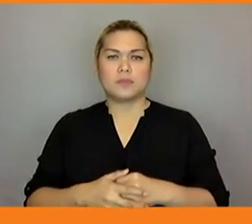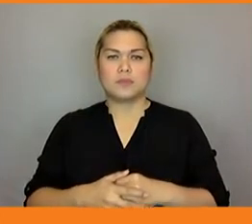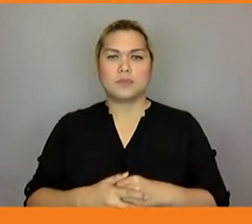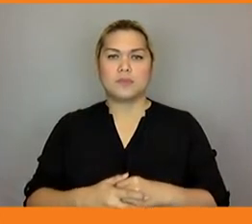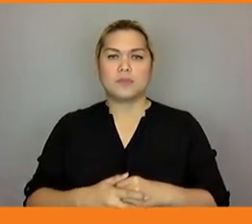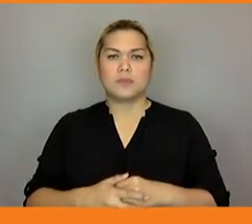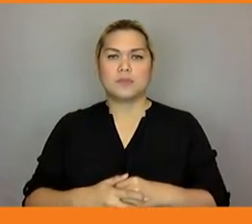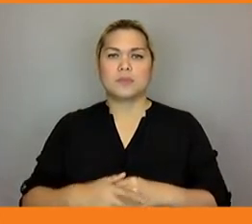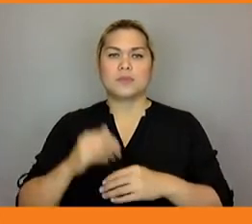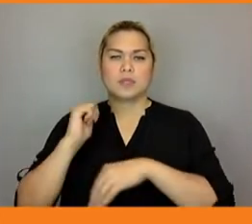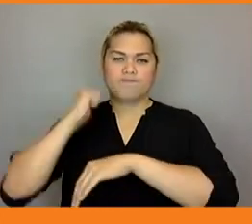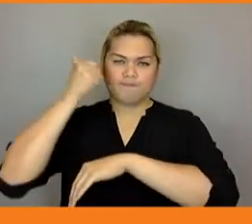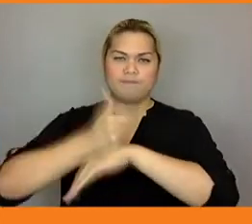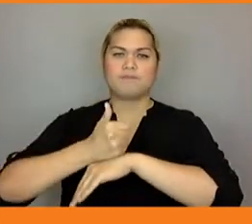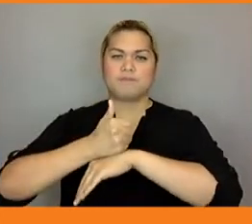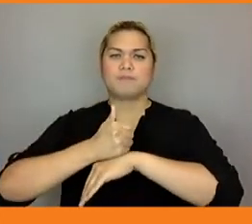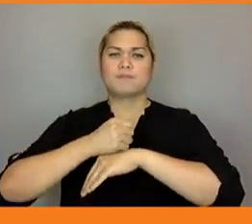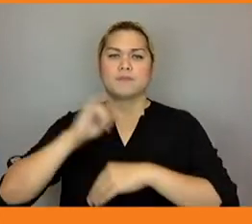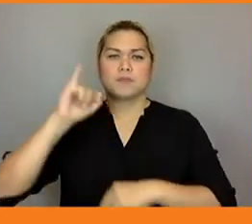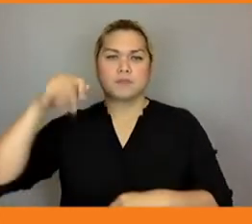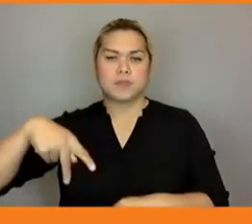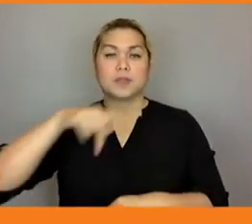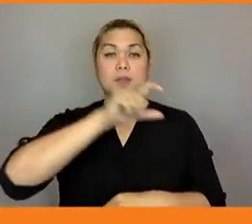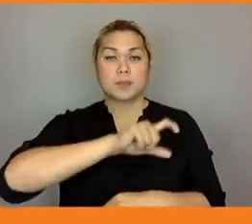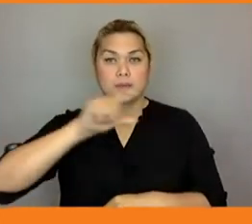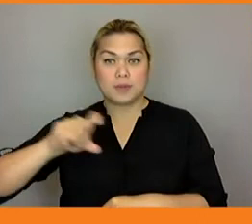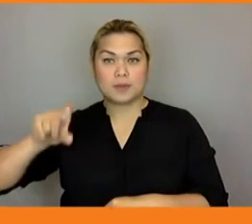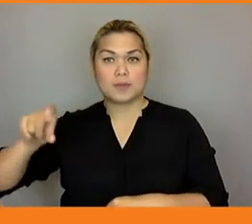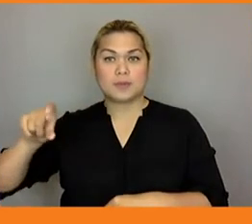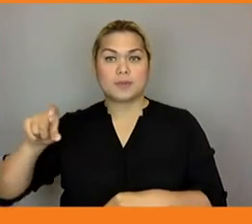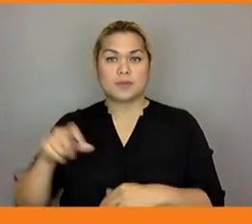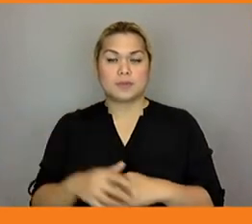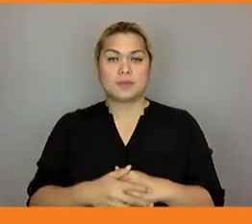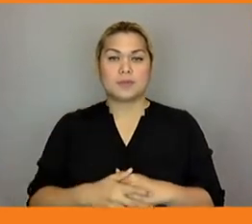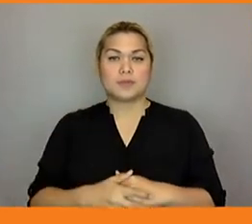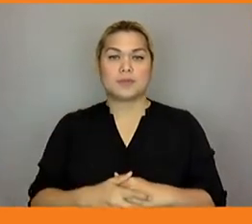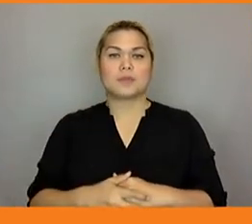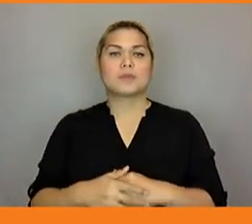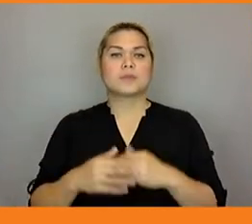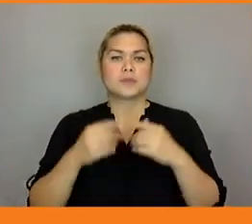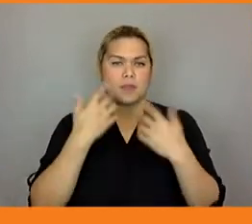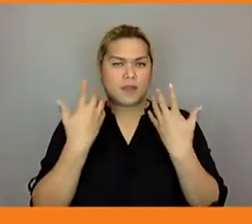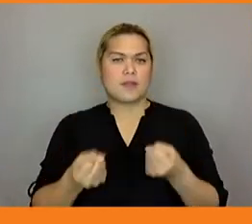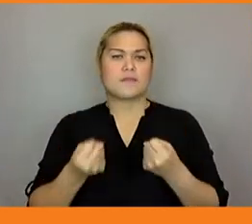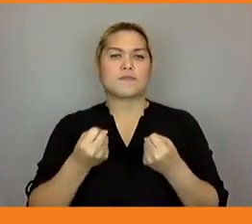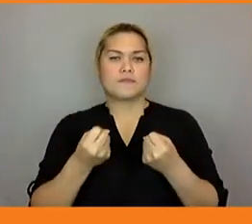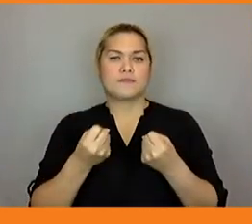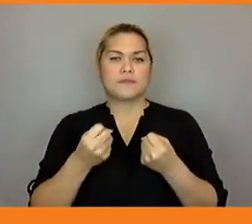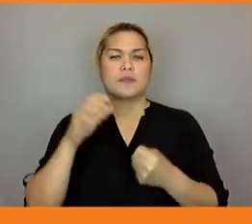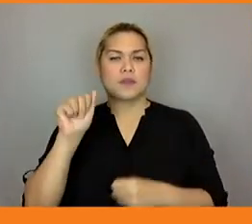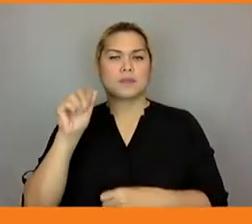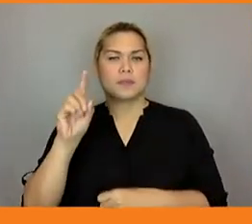in Nepal. As much as possible, ADB tries to secure various groups for this dialogue, and each speaker will